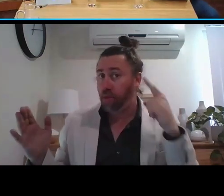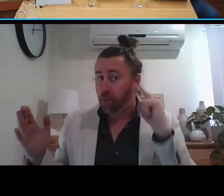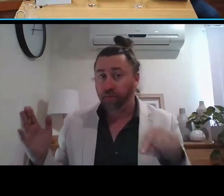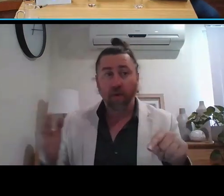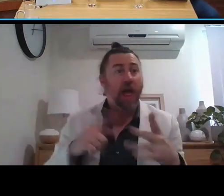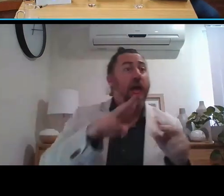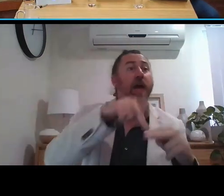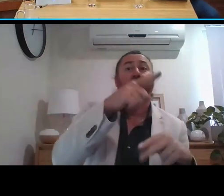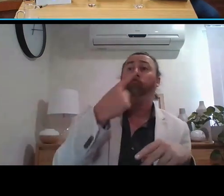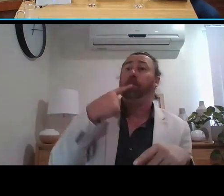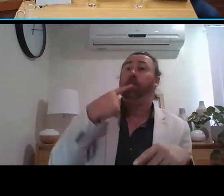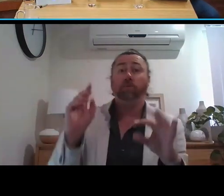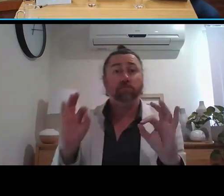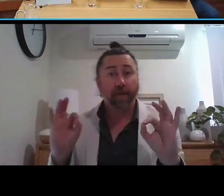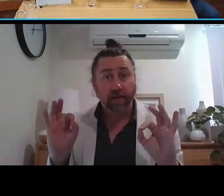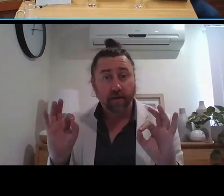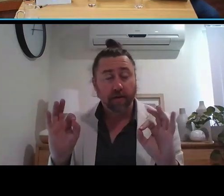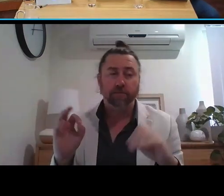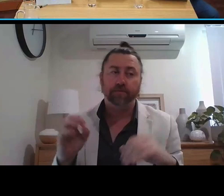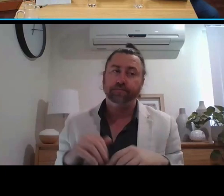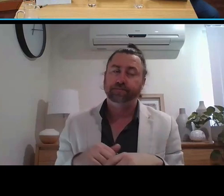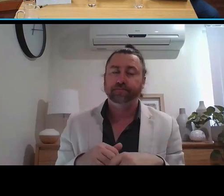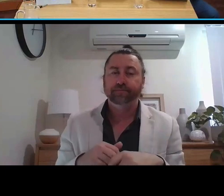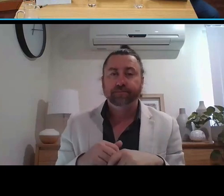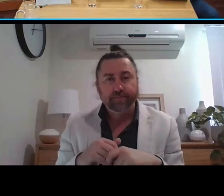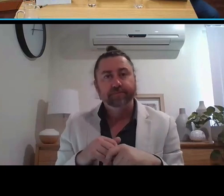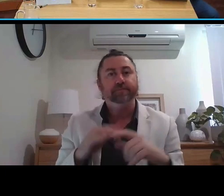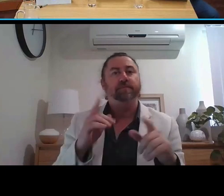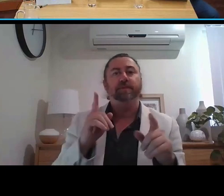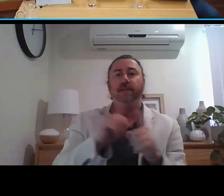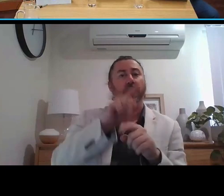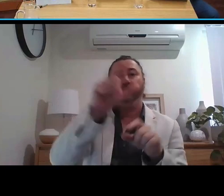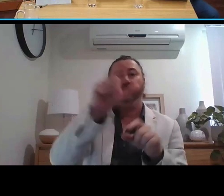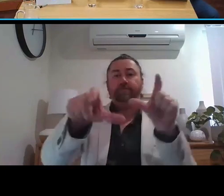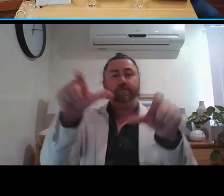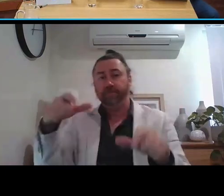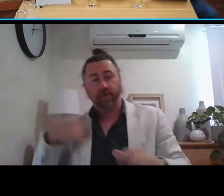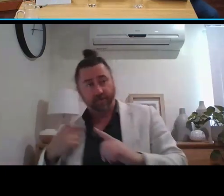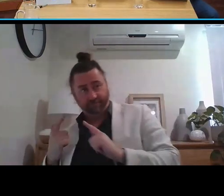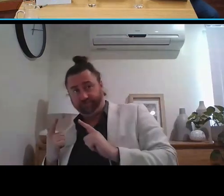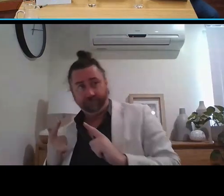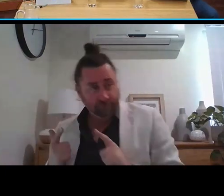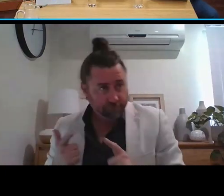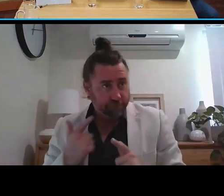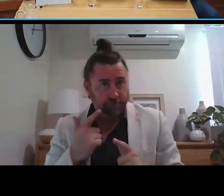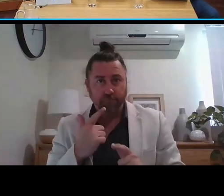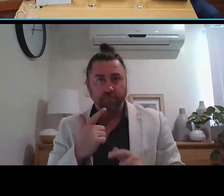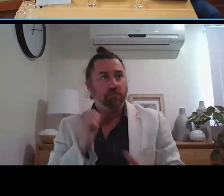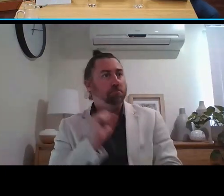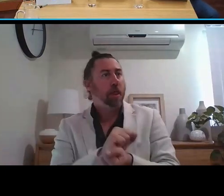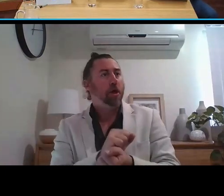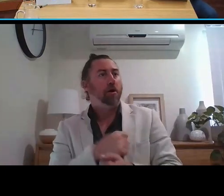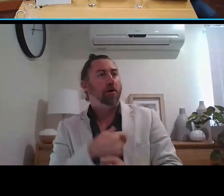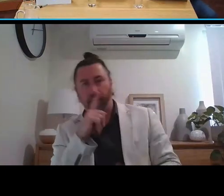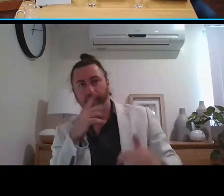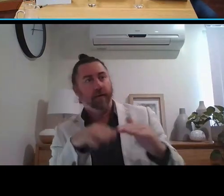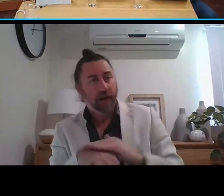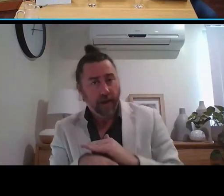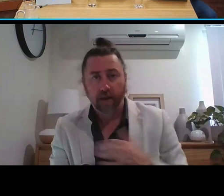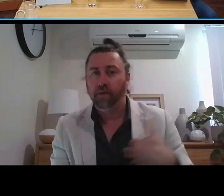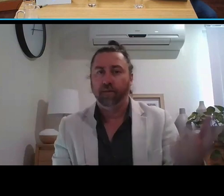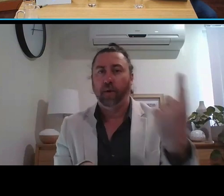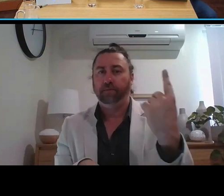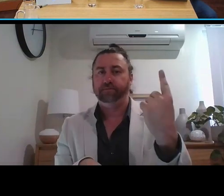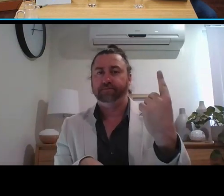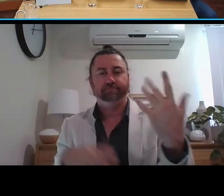is required by the aged care home, the same as the consumer experience component that I've just spoken through, which also is not reported